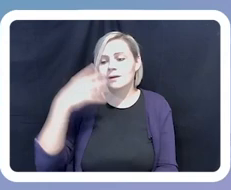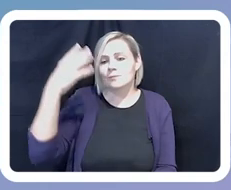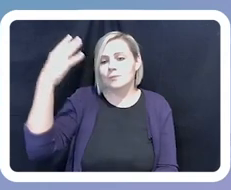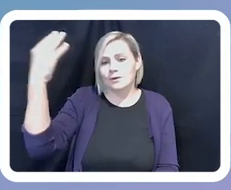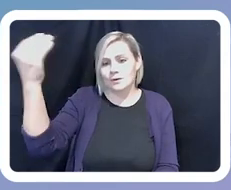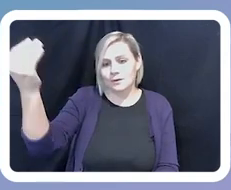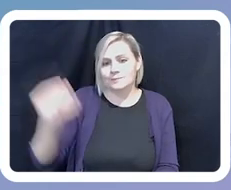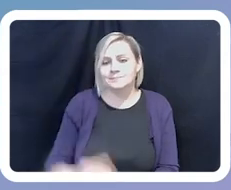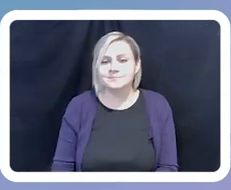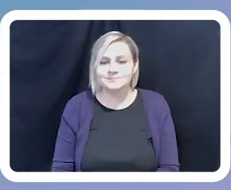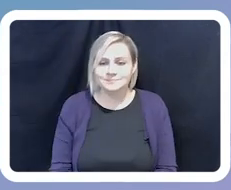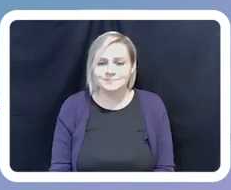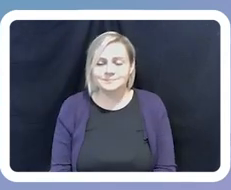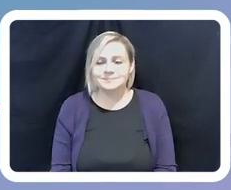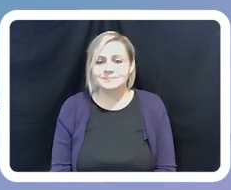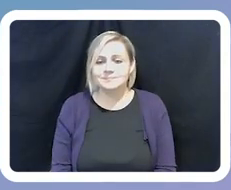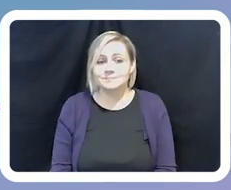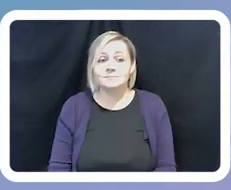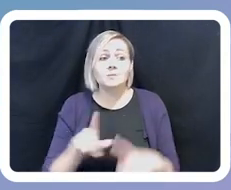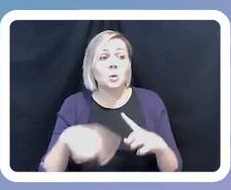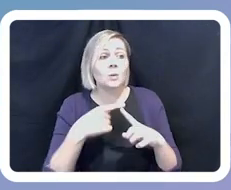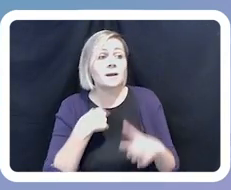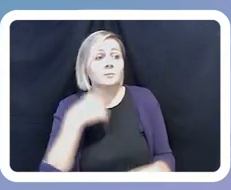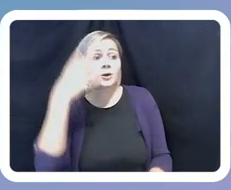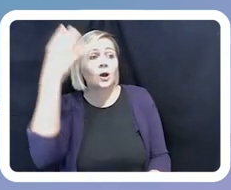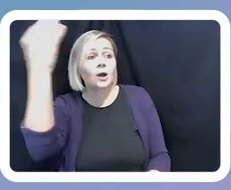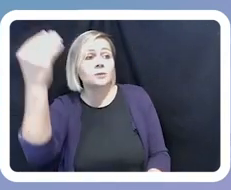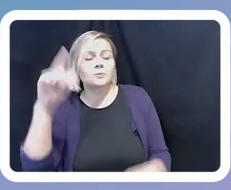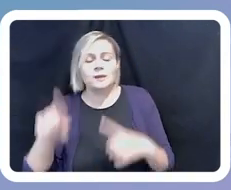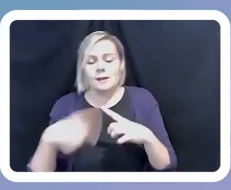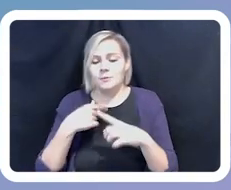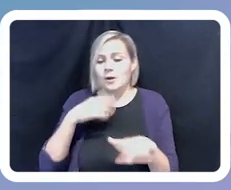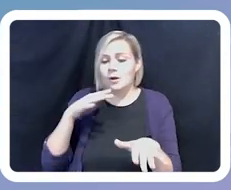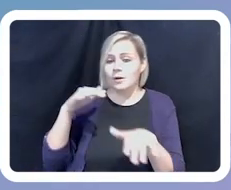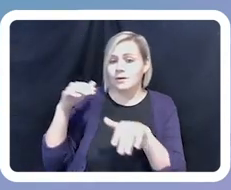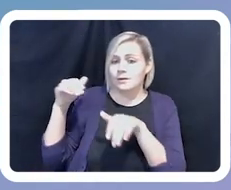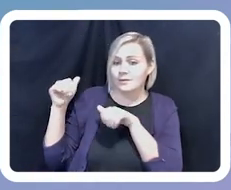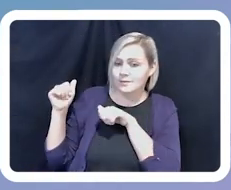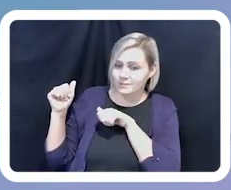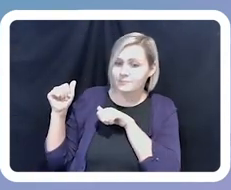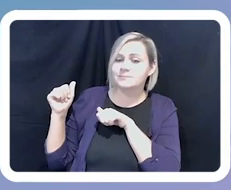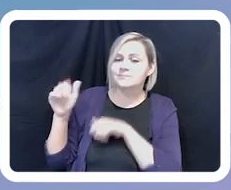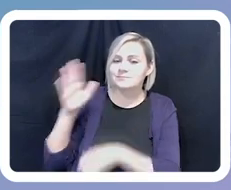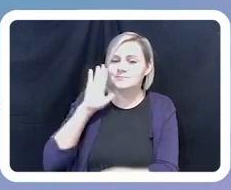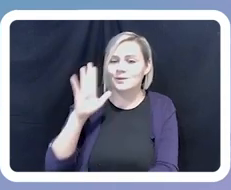gonna miss me when I'm gone. When I'm gone, when I'm